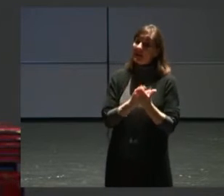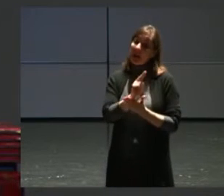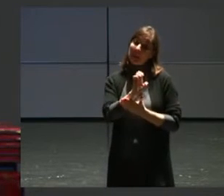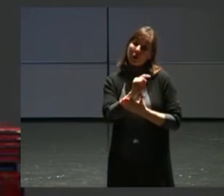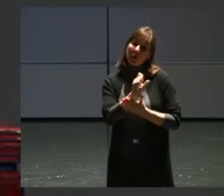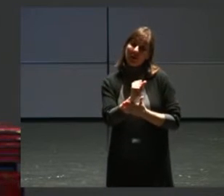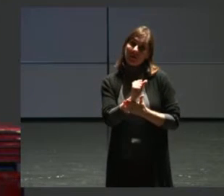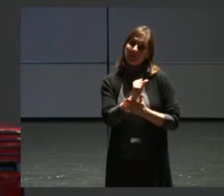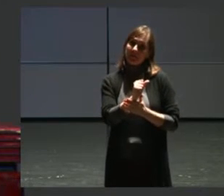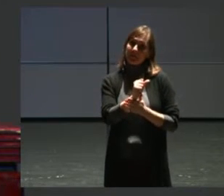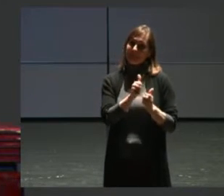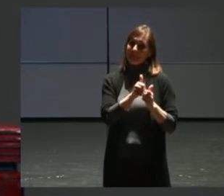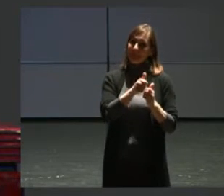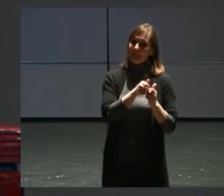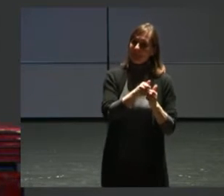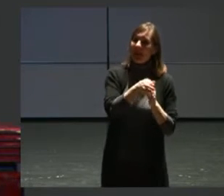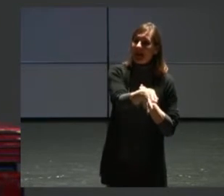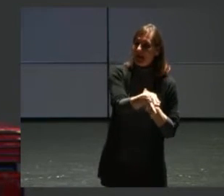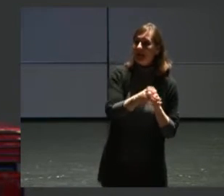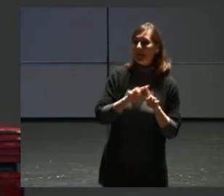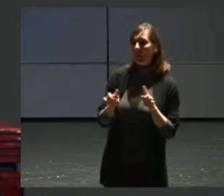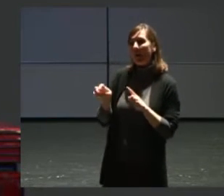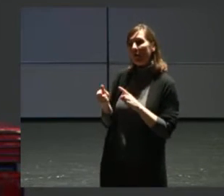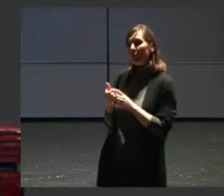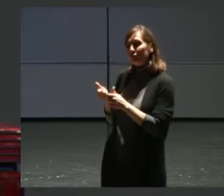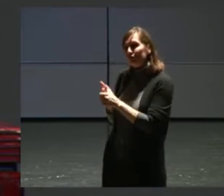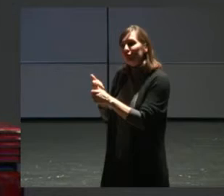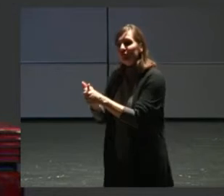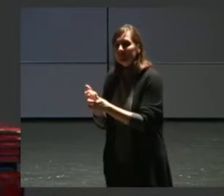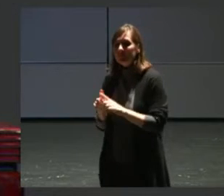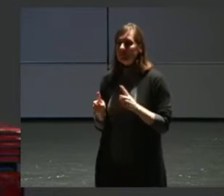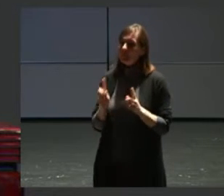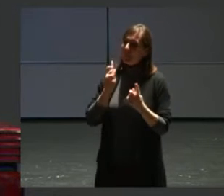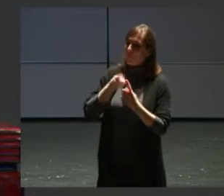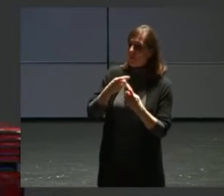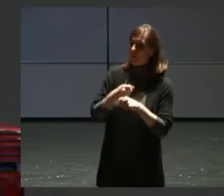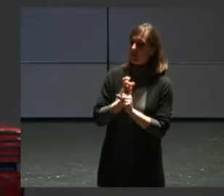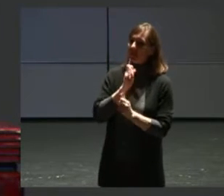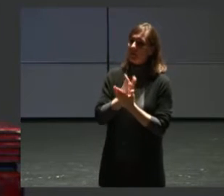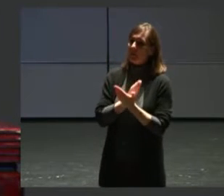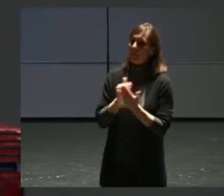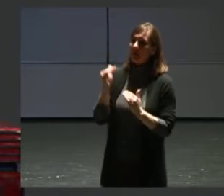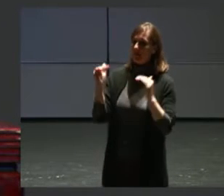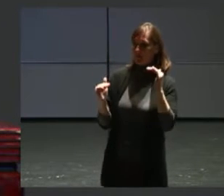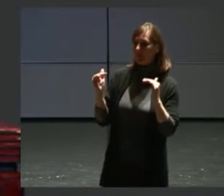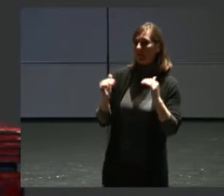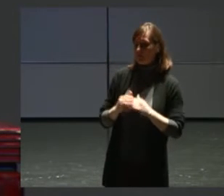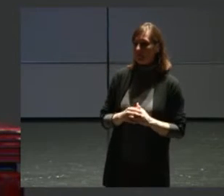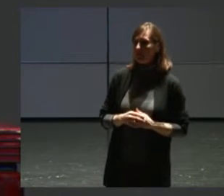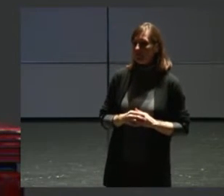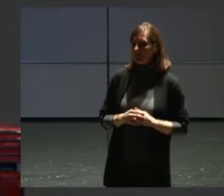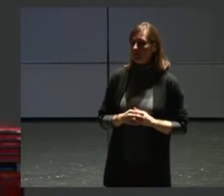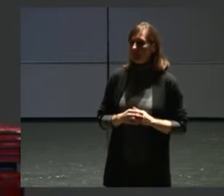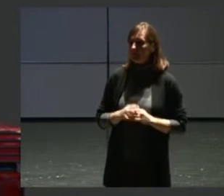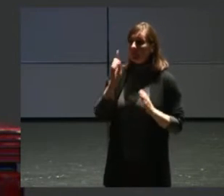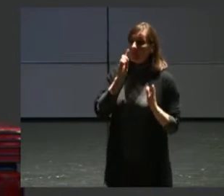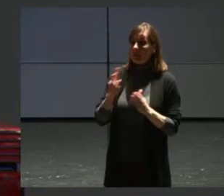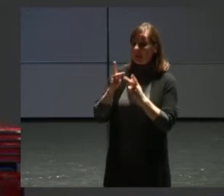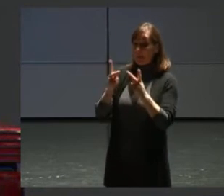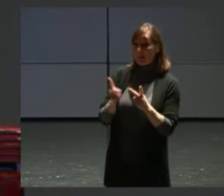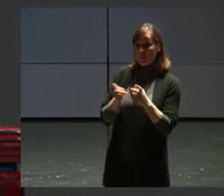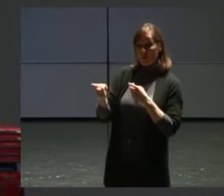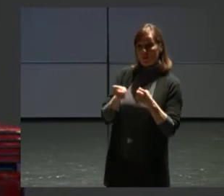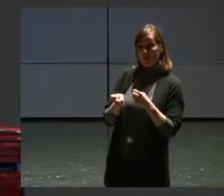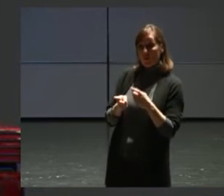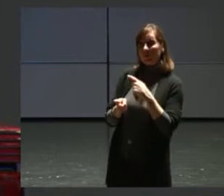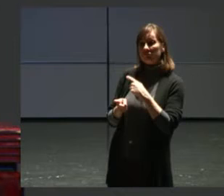on making sure that we get our budget in a strong, balanced situation. As you know, strategic position control is the main